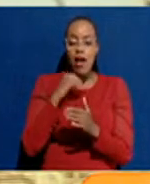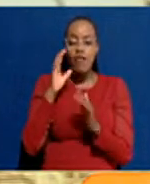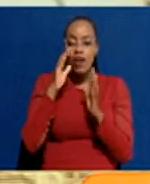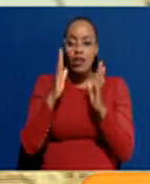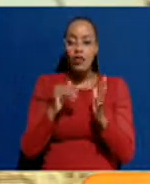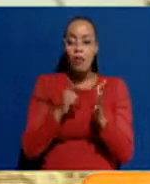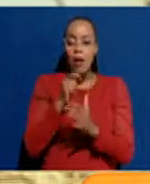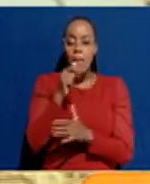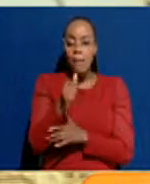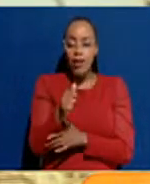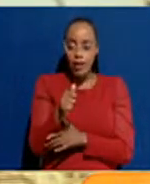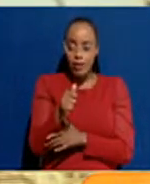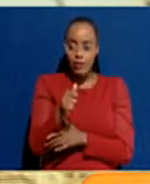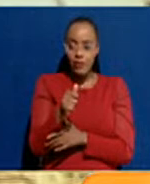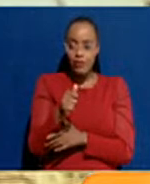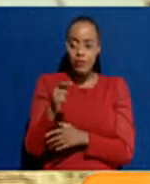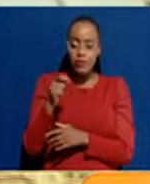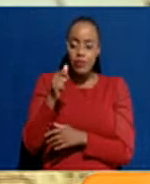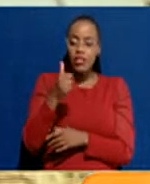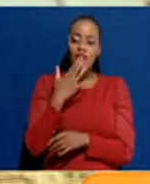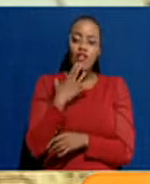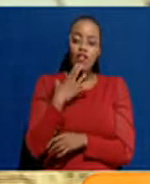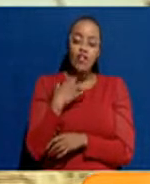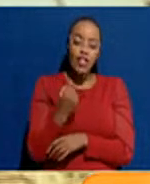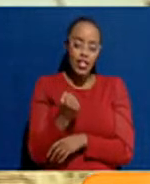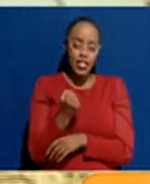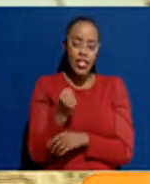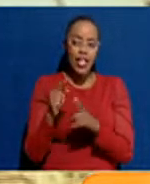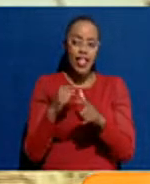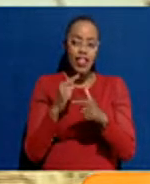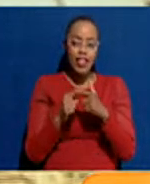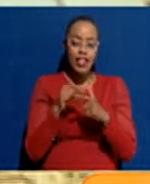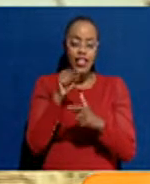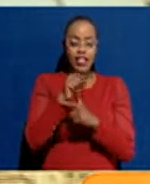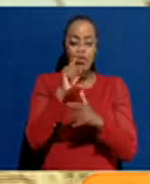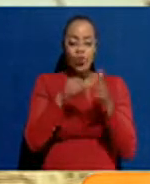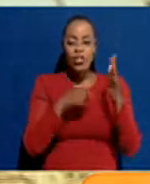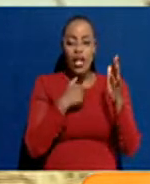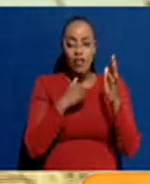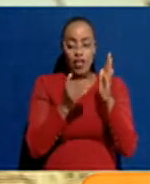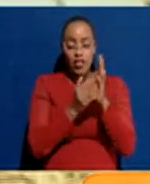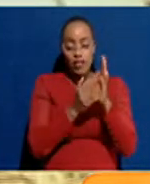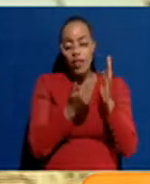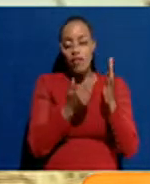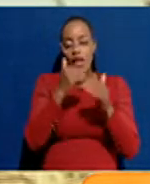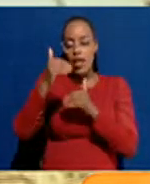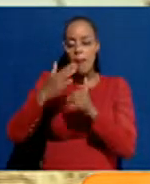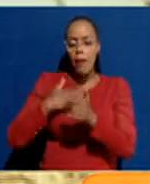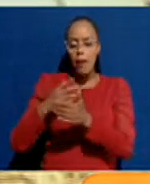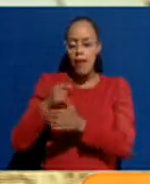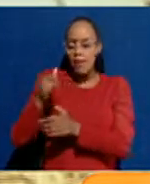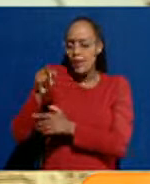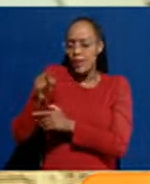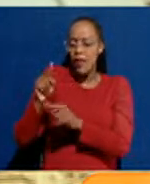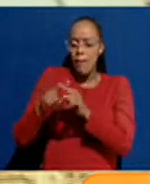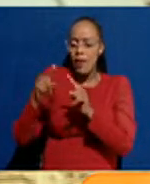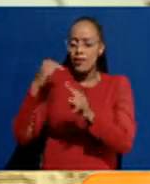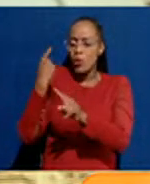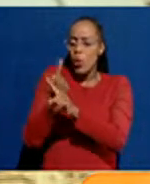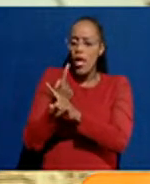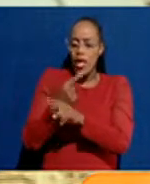that I paid 500 shillings, and these are the units I'm getting. My neighbor paid this, and these are the units, and there is a